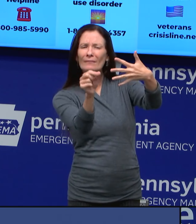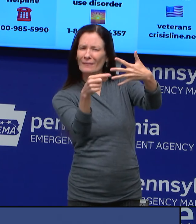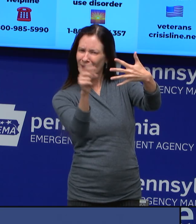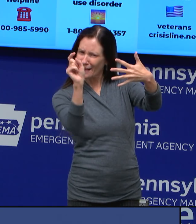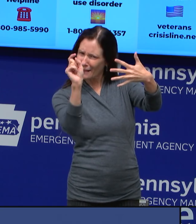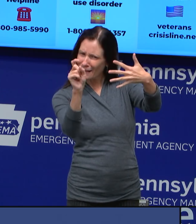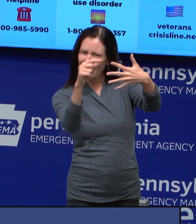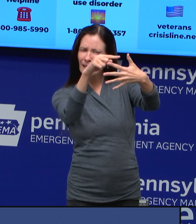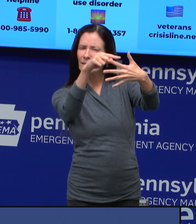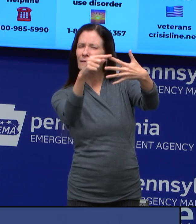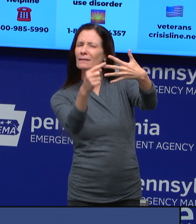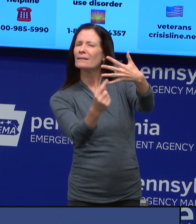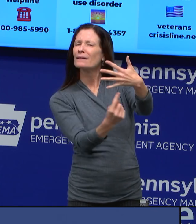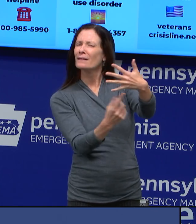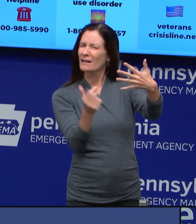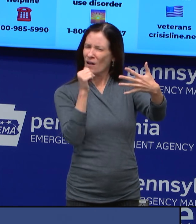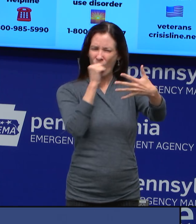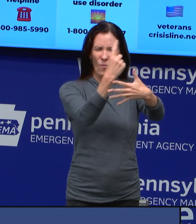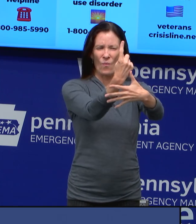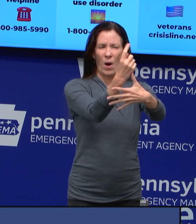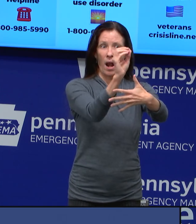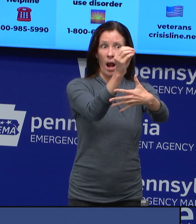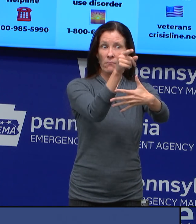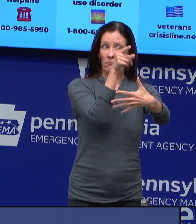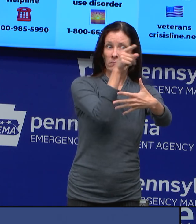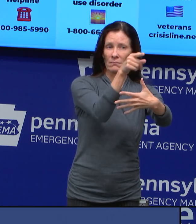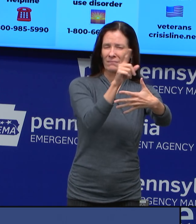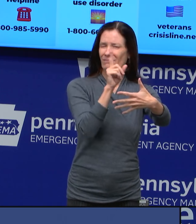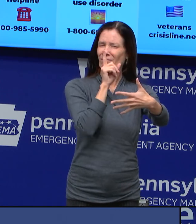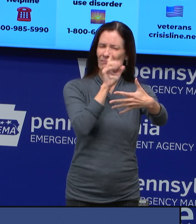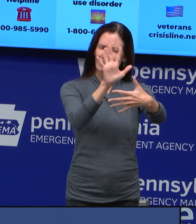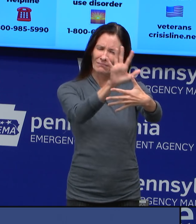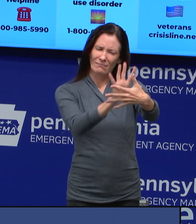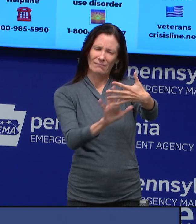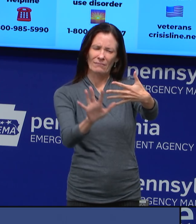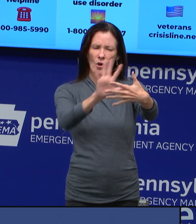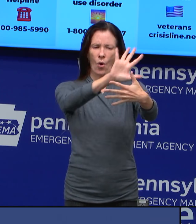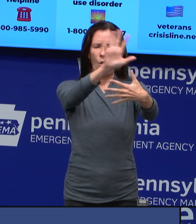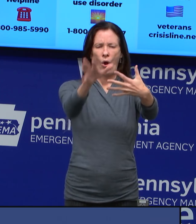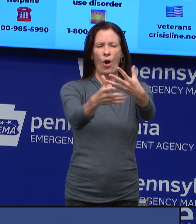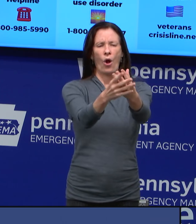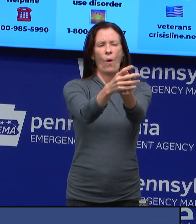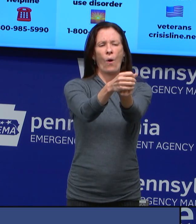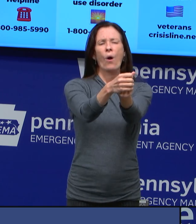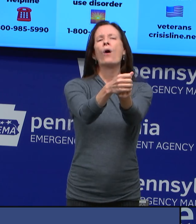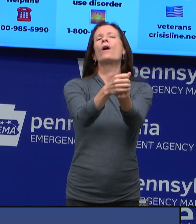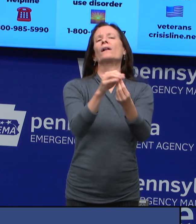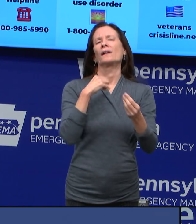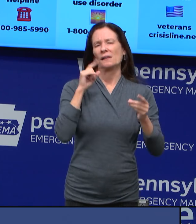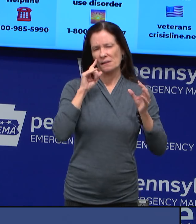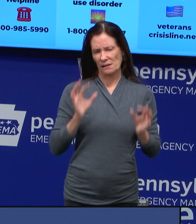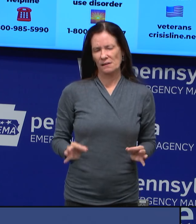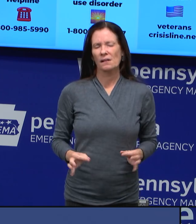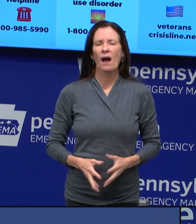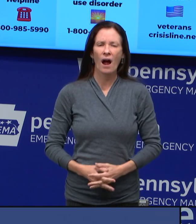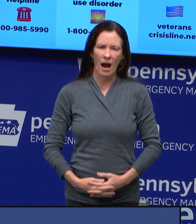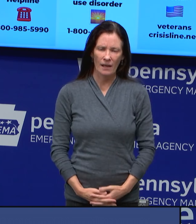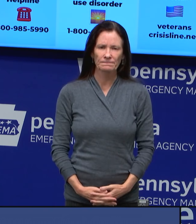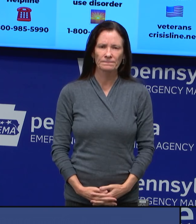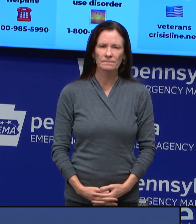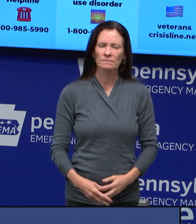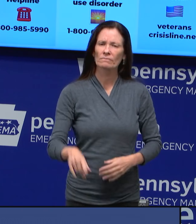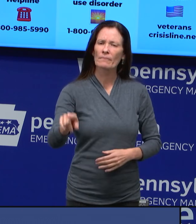from WESA, will the administration be releasing a map or a list of each county or region with